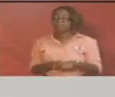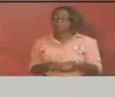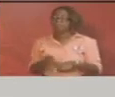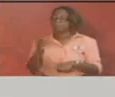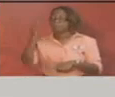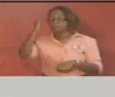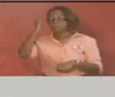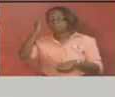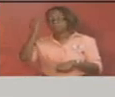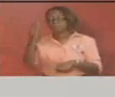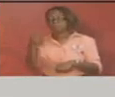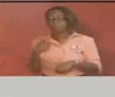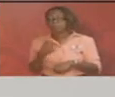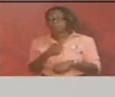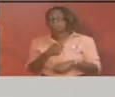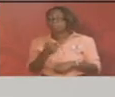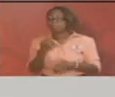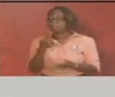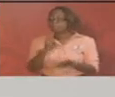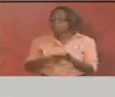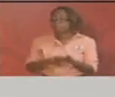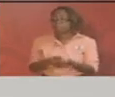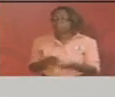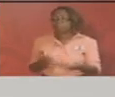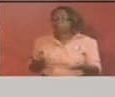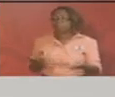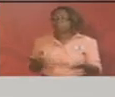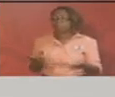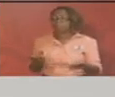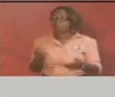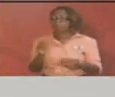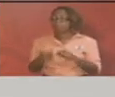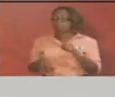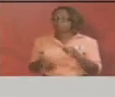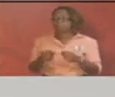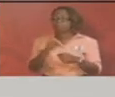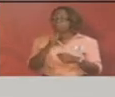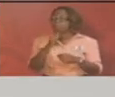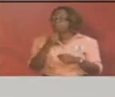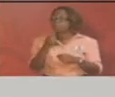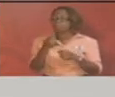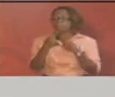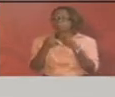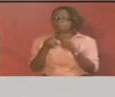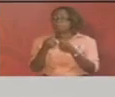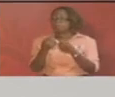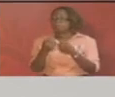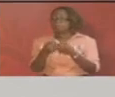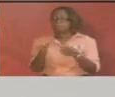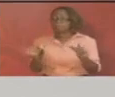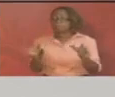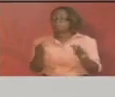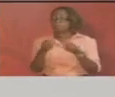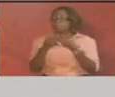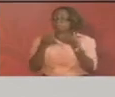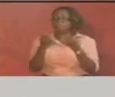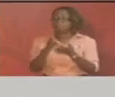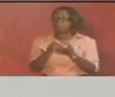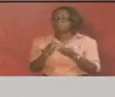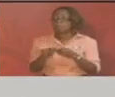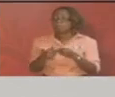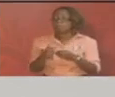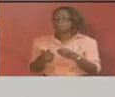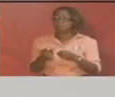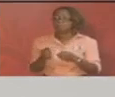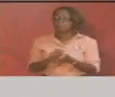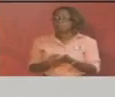Pfizer. Once you have a non-disclosure agreement, you can't go into details in terms of that sort of negotiation, quantities, cost, and